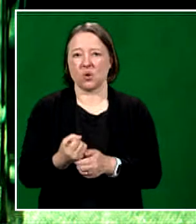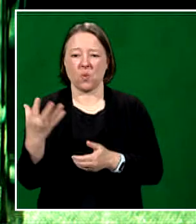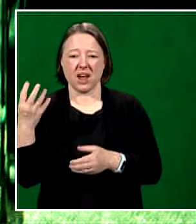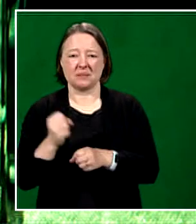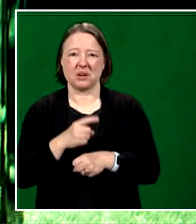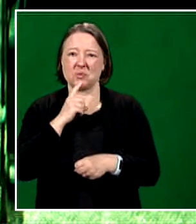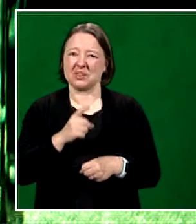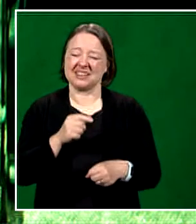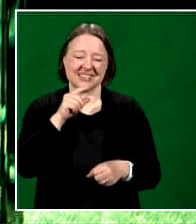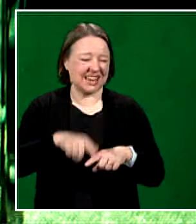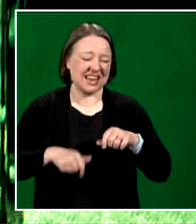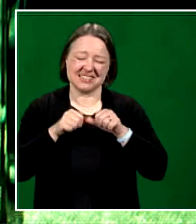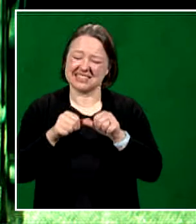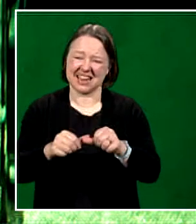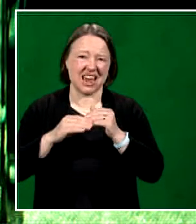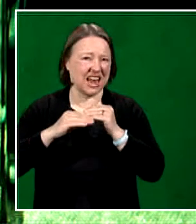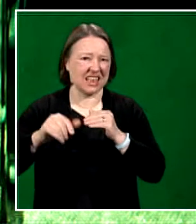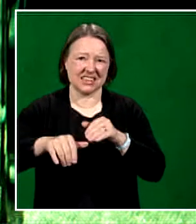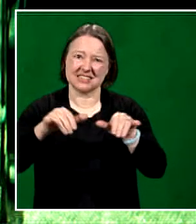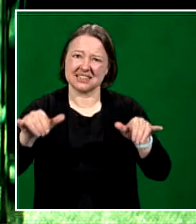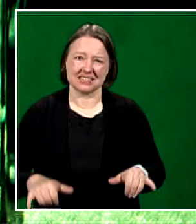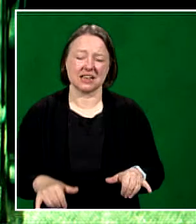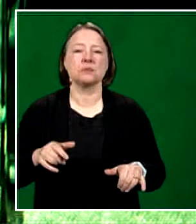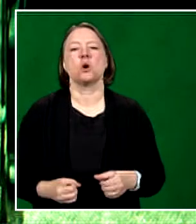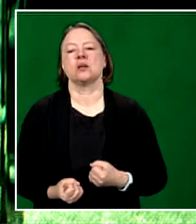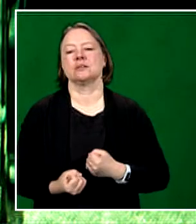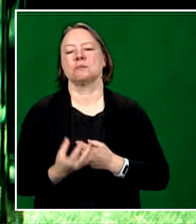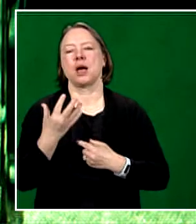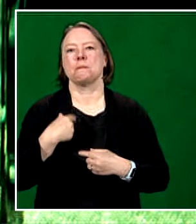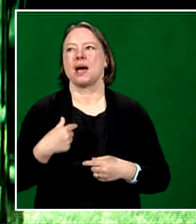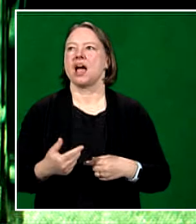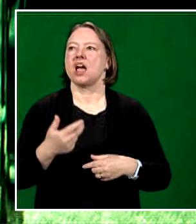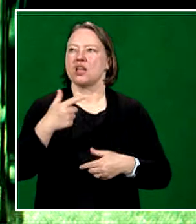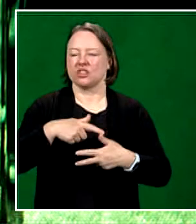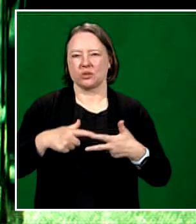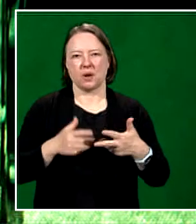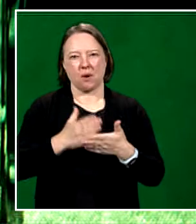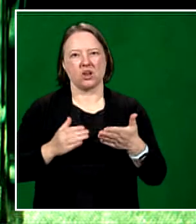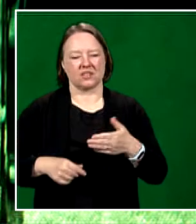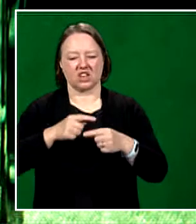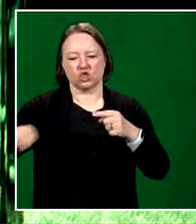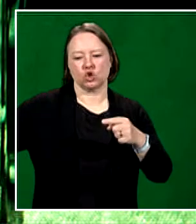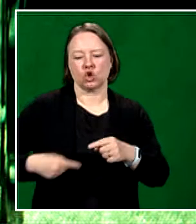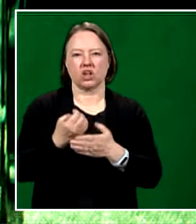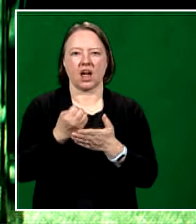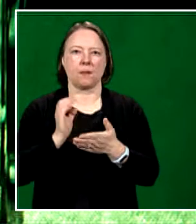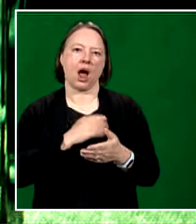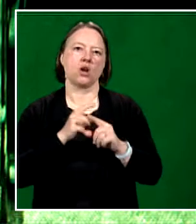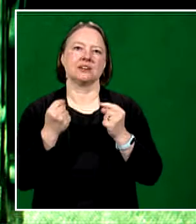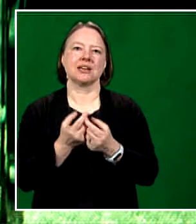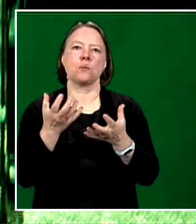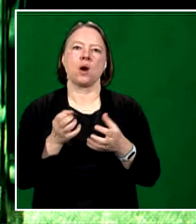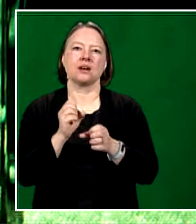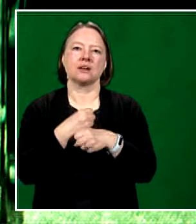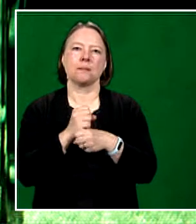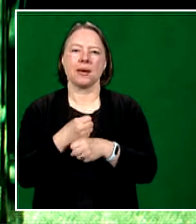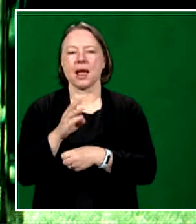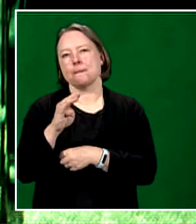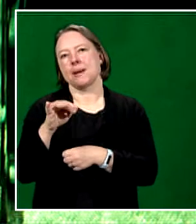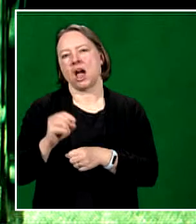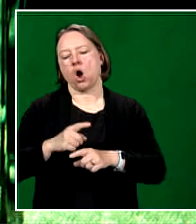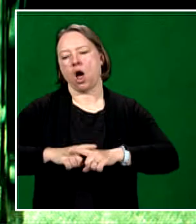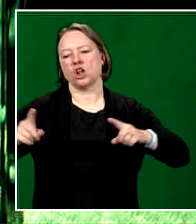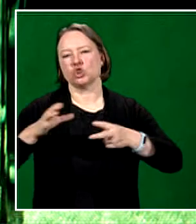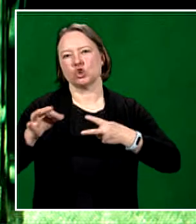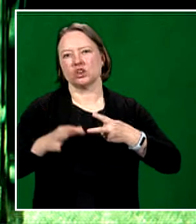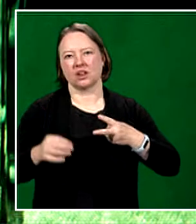really unsustainable system. Inspired by the three tenets of the circular economy, our team looked to using cleaner biological alternatives to